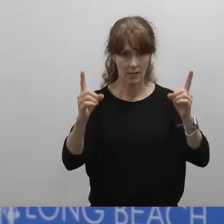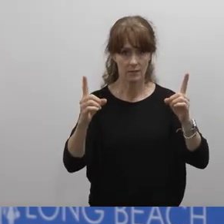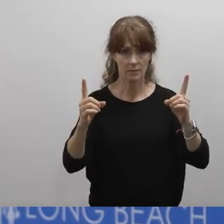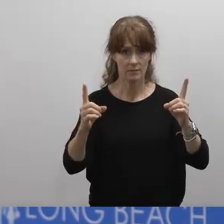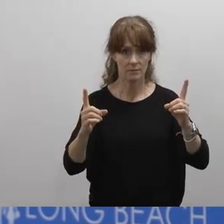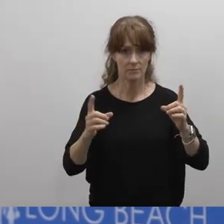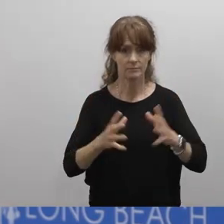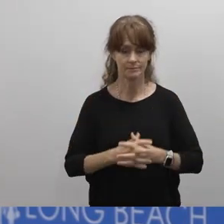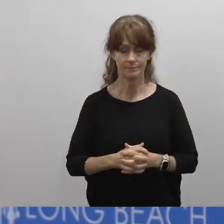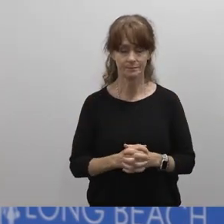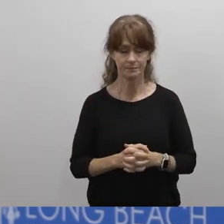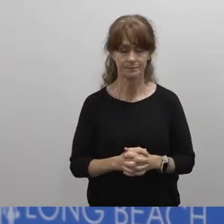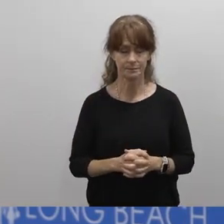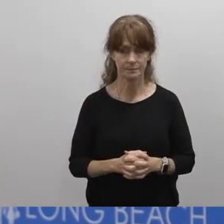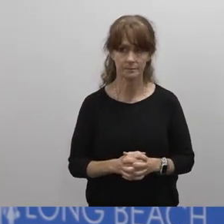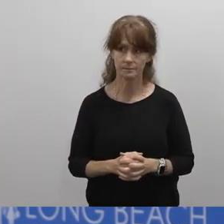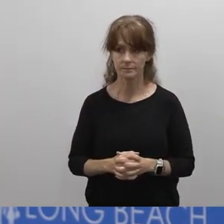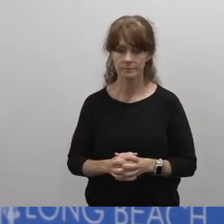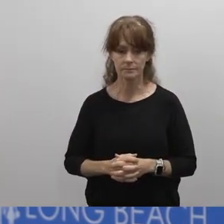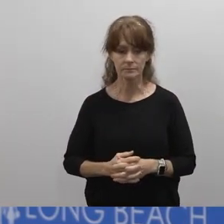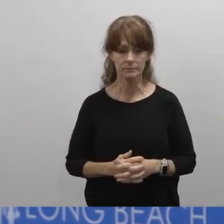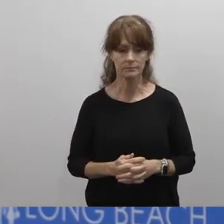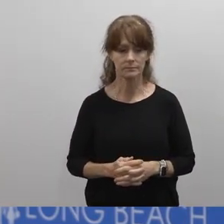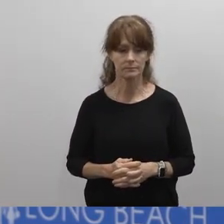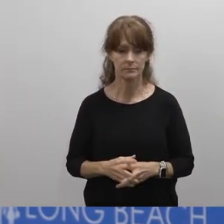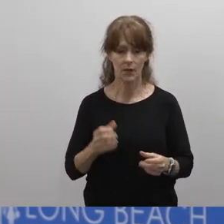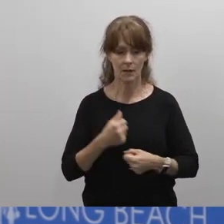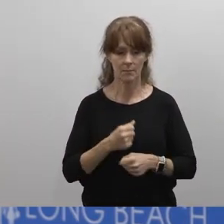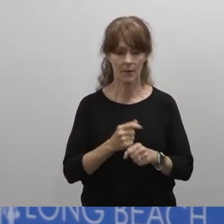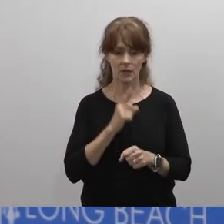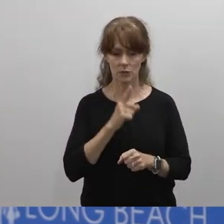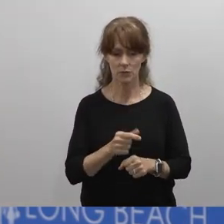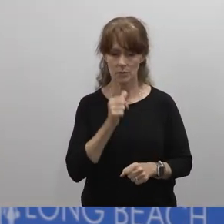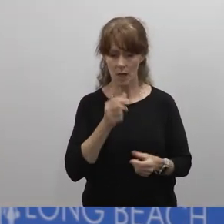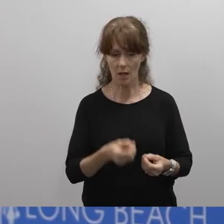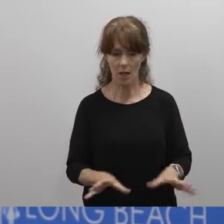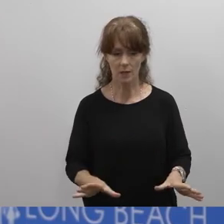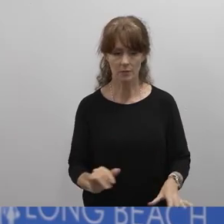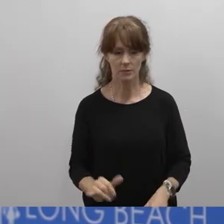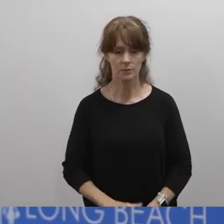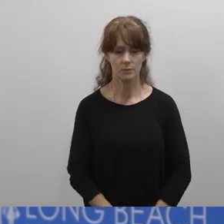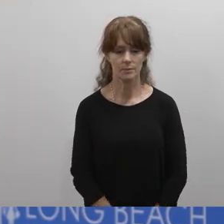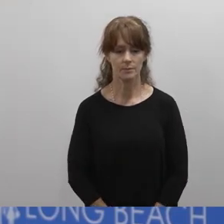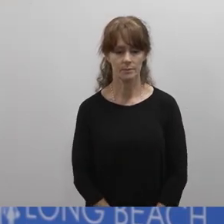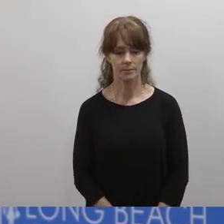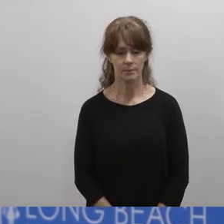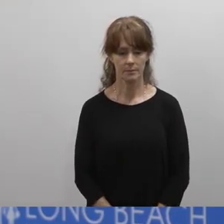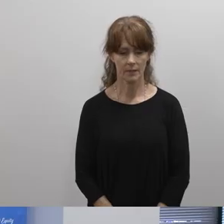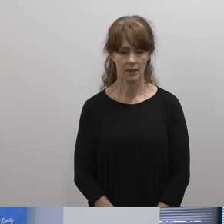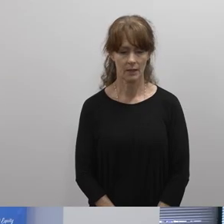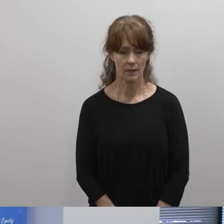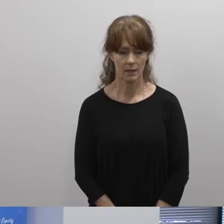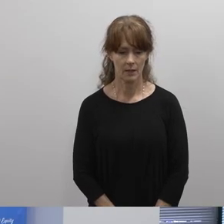So I just wanted to make sure that piece wasn't lost in that.